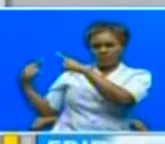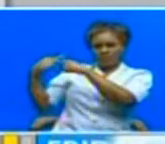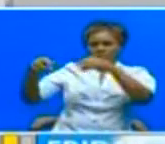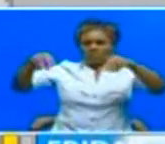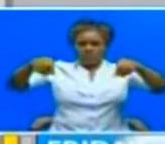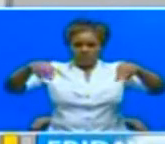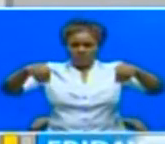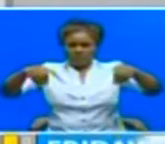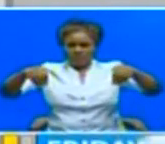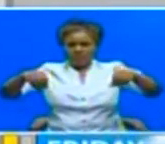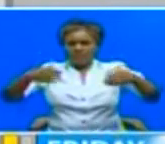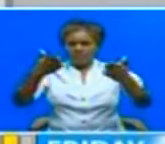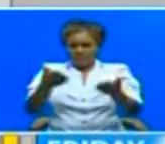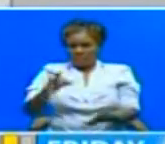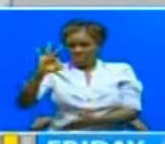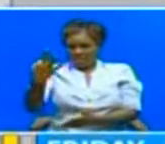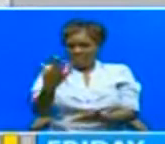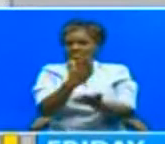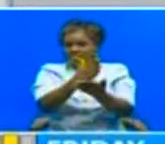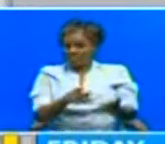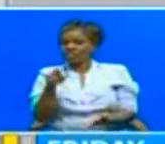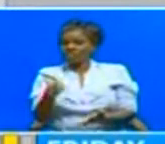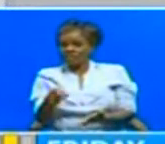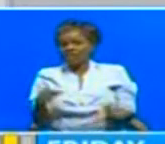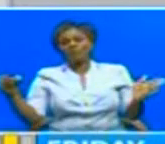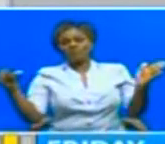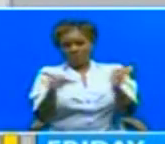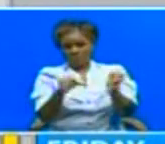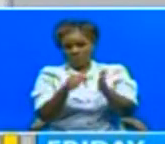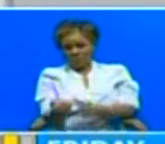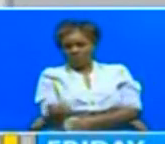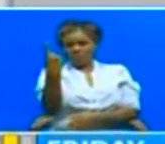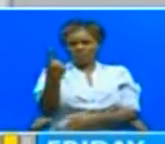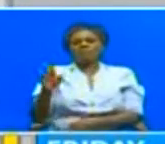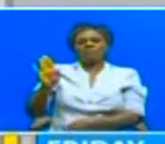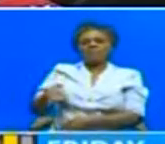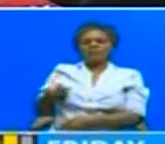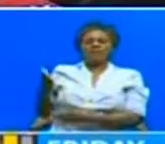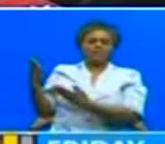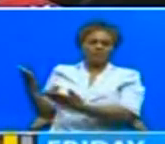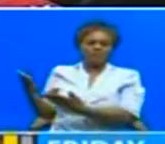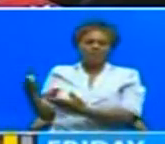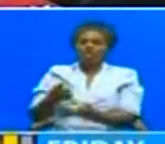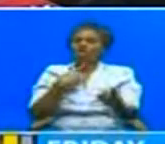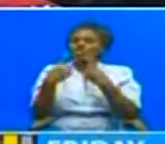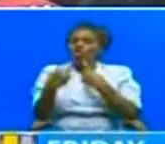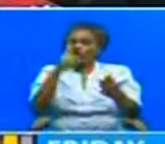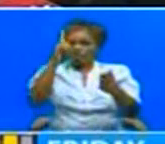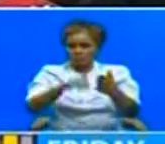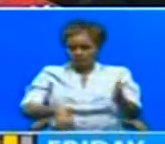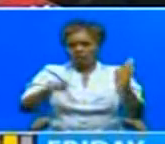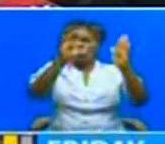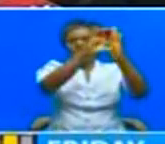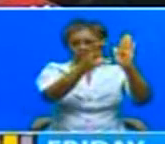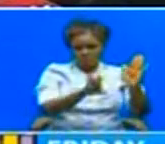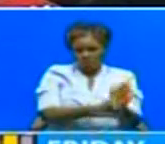qualities. This third section is where the war over Ambassador Monica Juma's rejection really is. We are talking about our